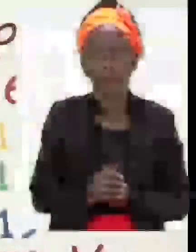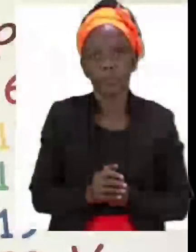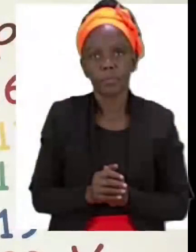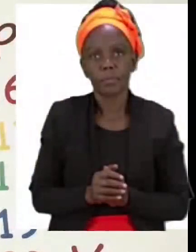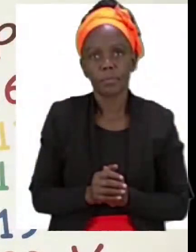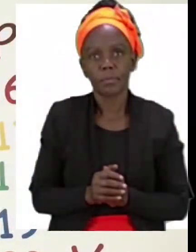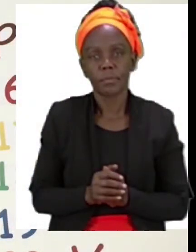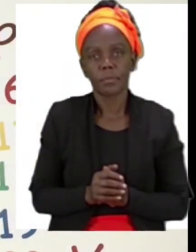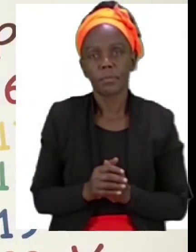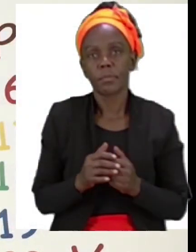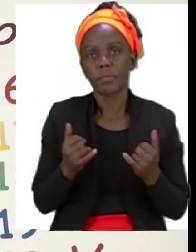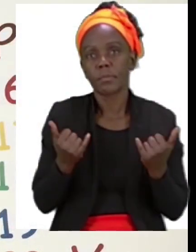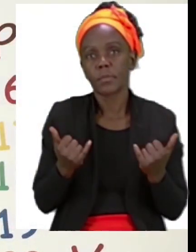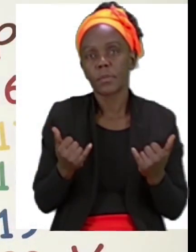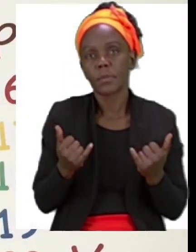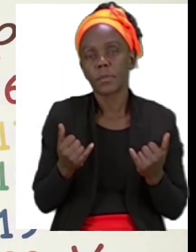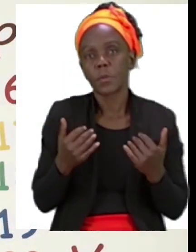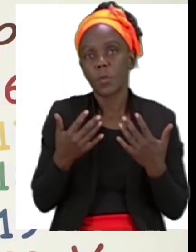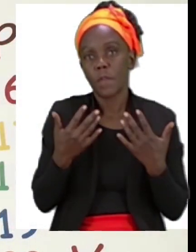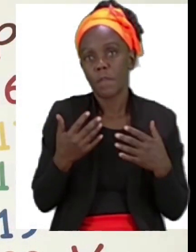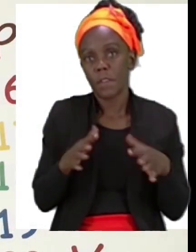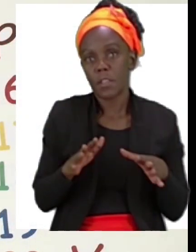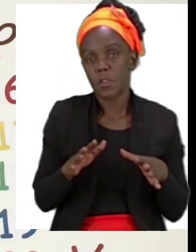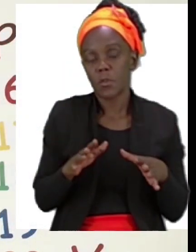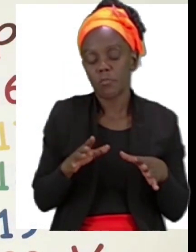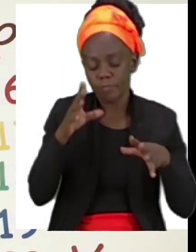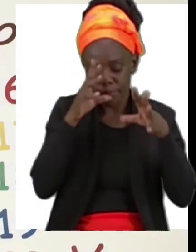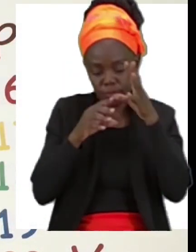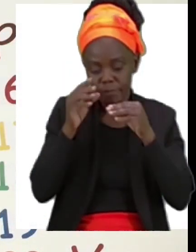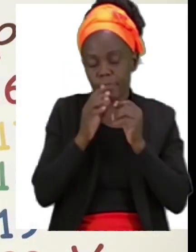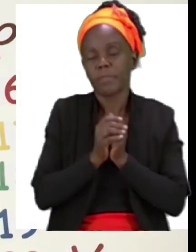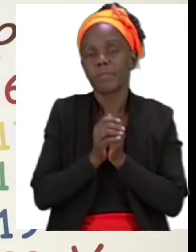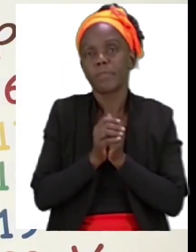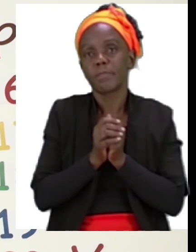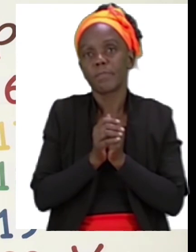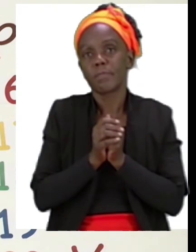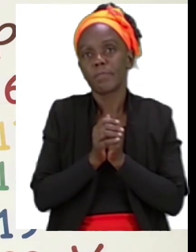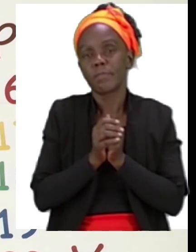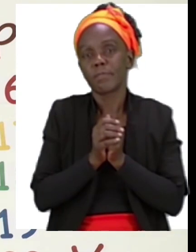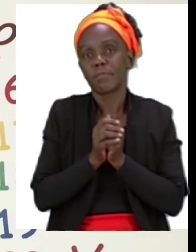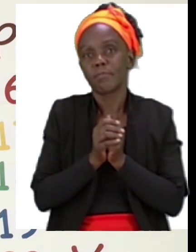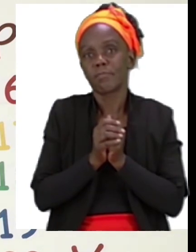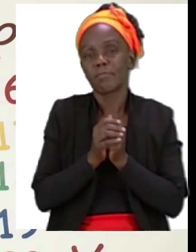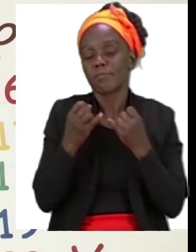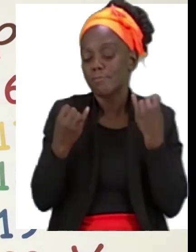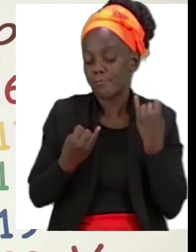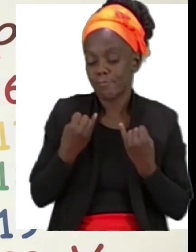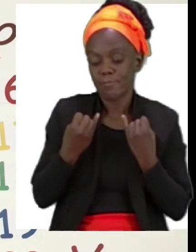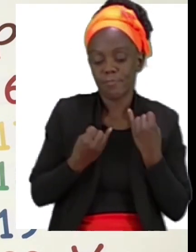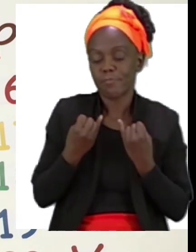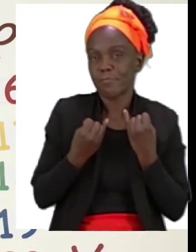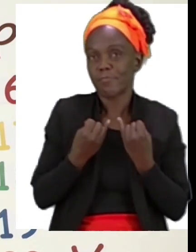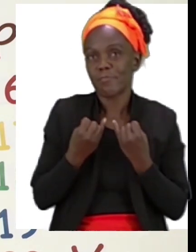We have now come to the end of our lessons, grade 2s, and I had so much fun. I